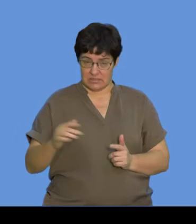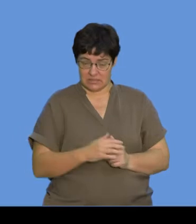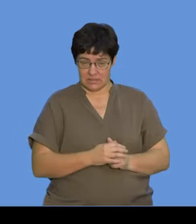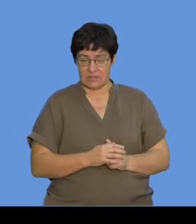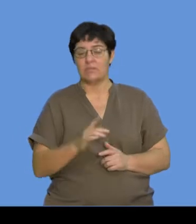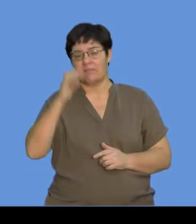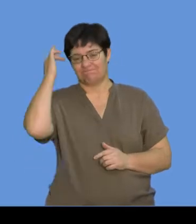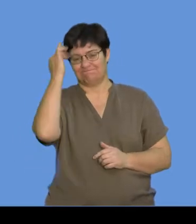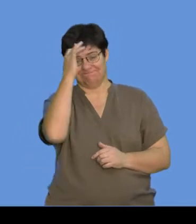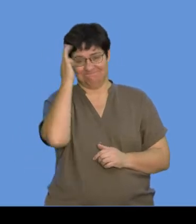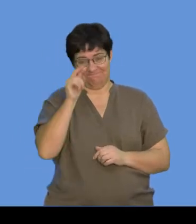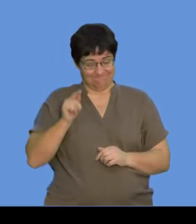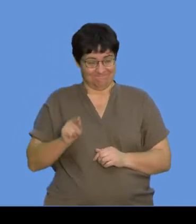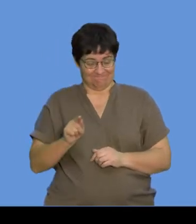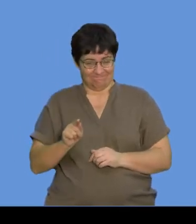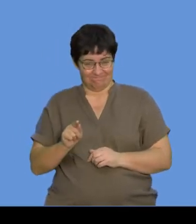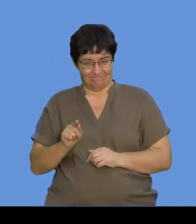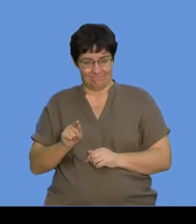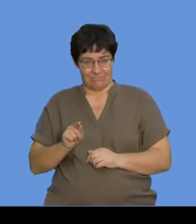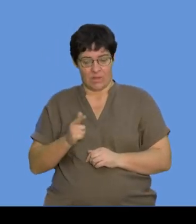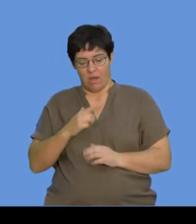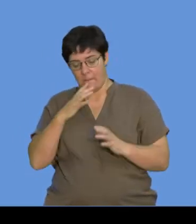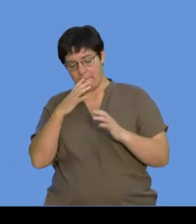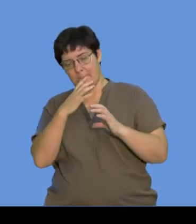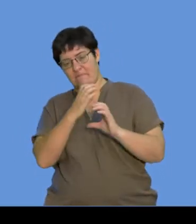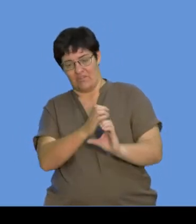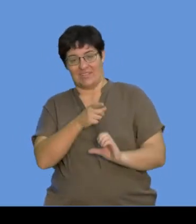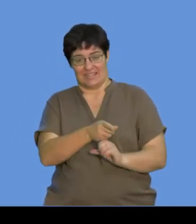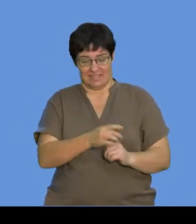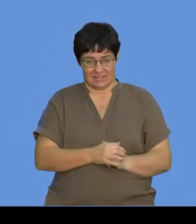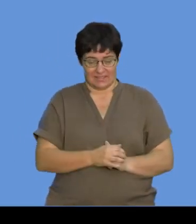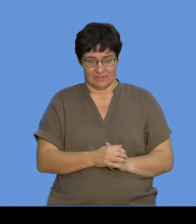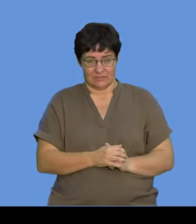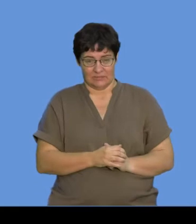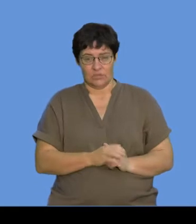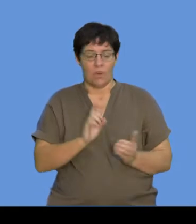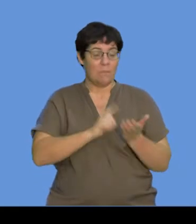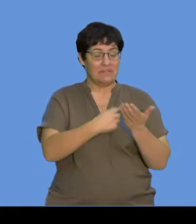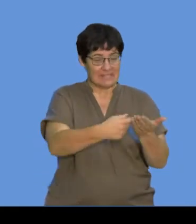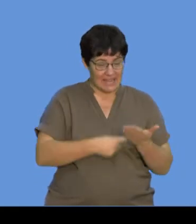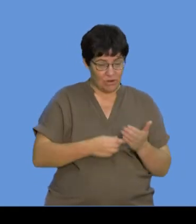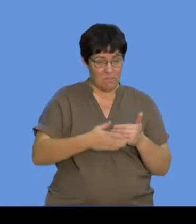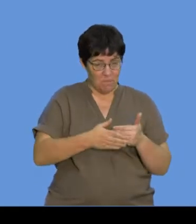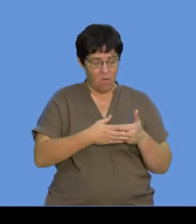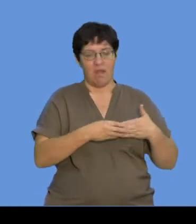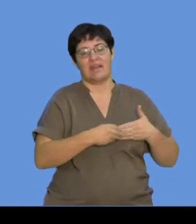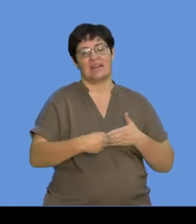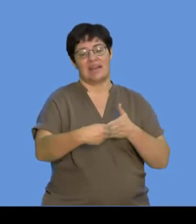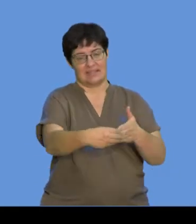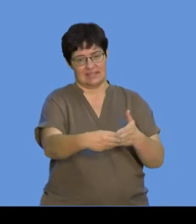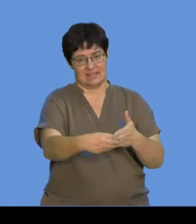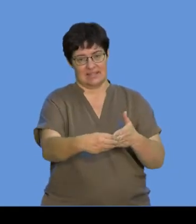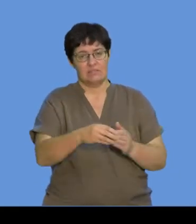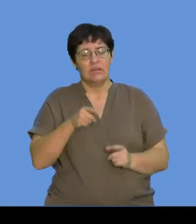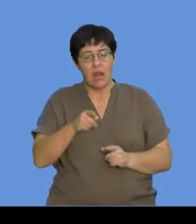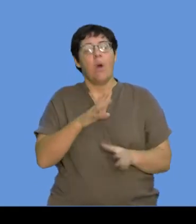the thinking that we want to take off from, so that we guide our discussion in as far as what exactly a